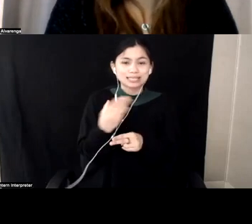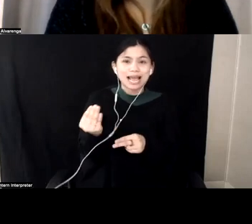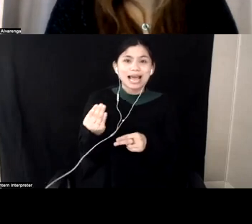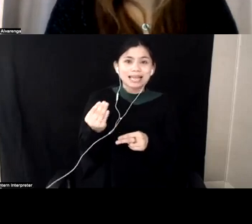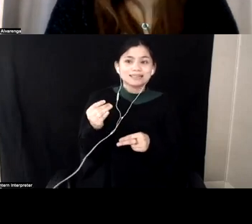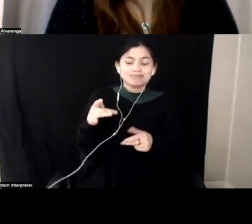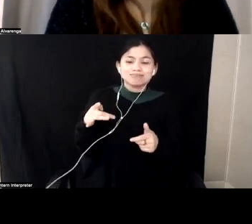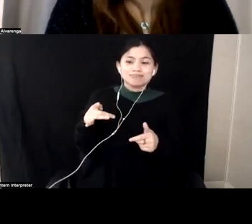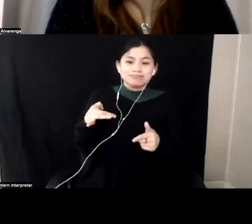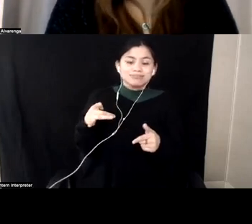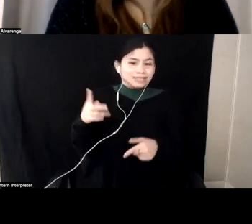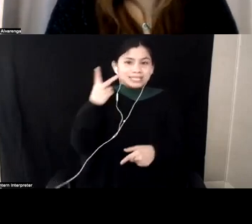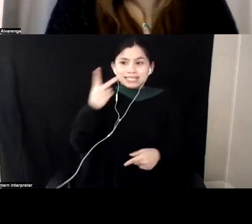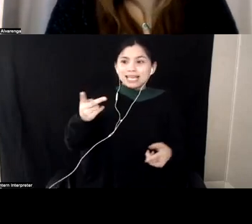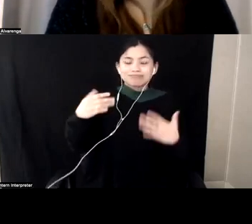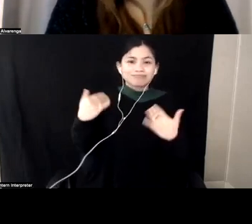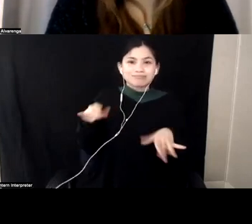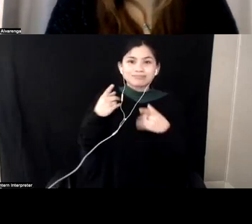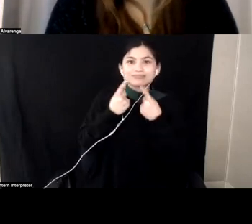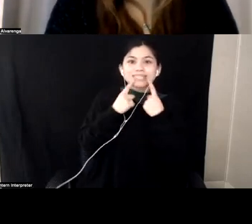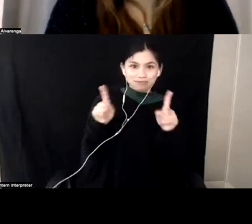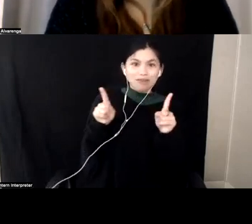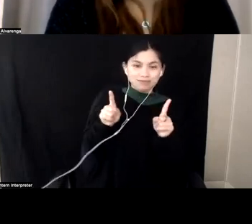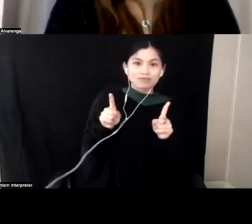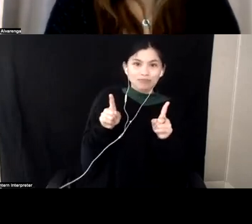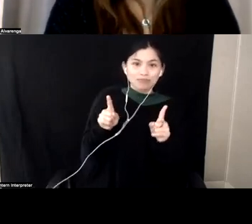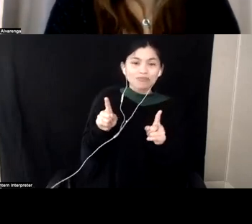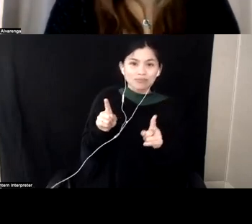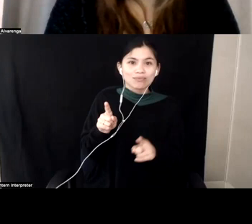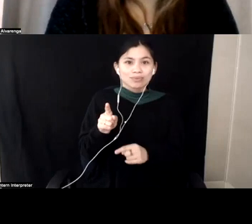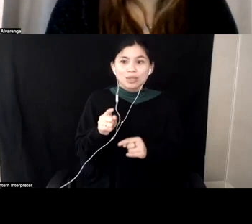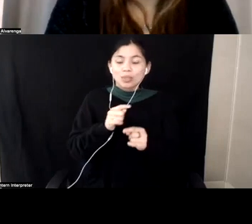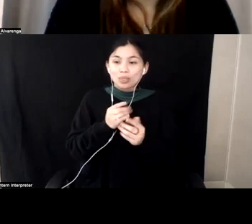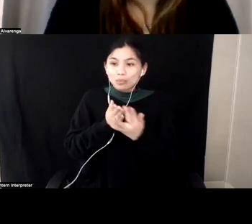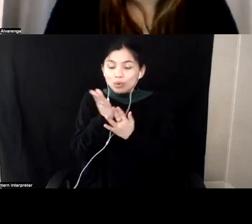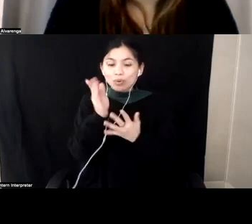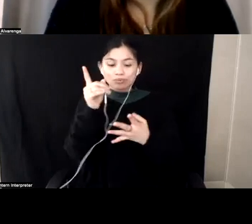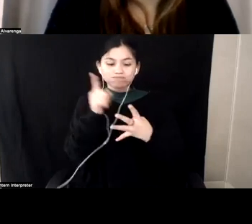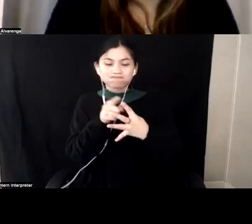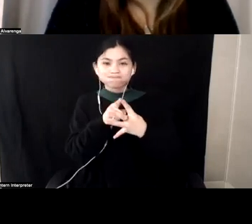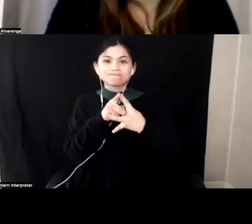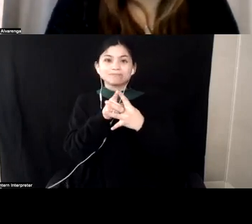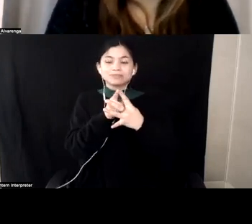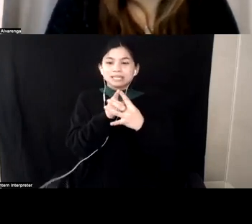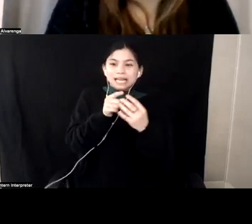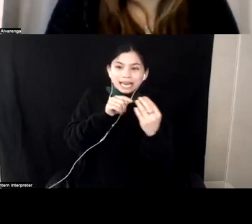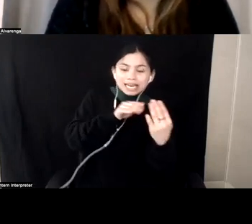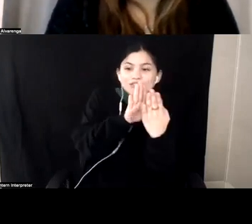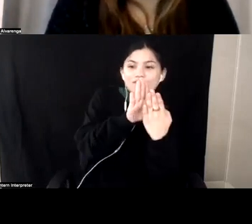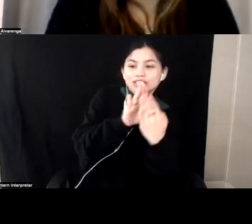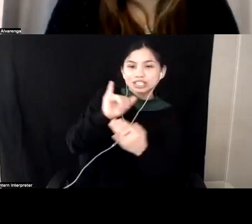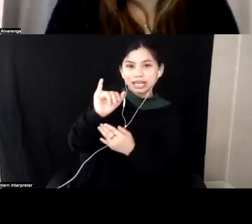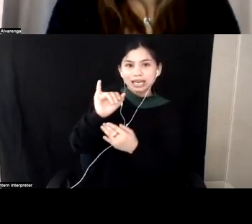really, we've seen a difference, is through intervention. So deaf educational